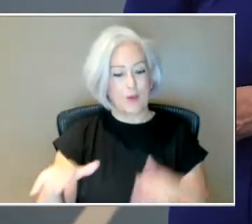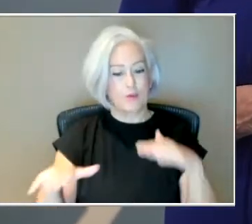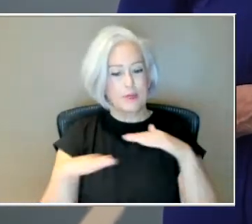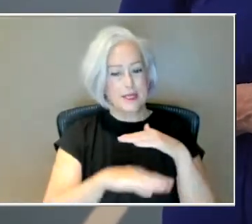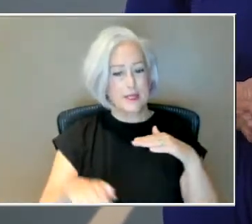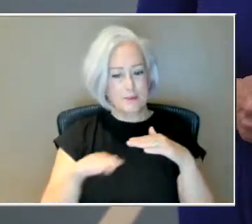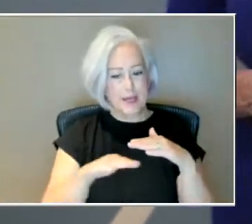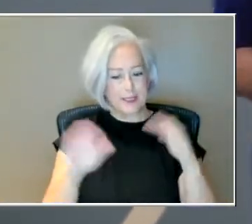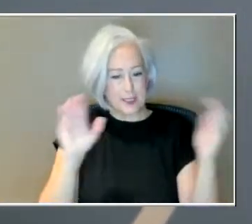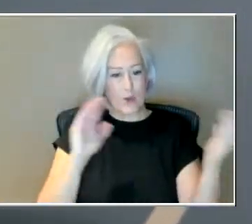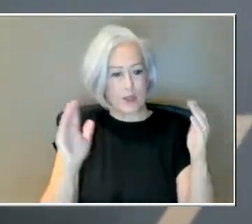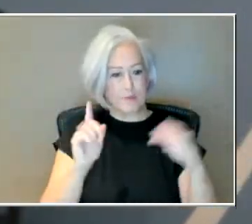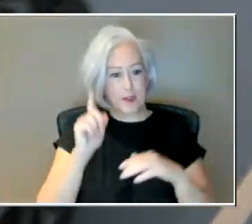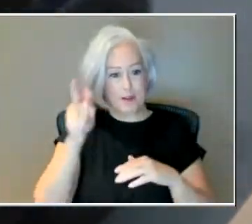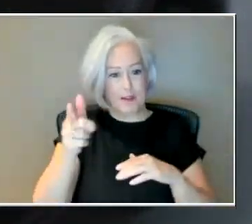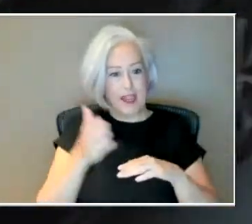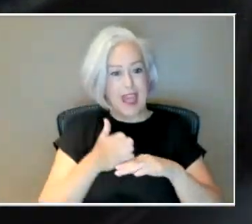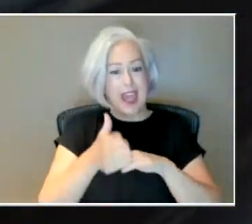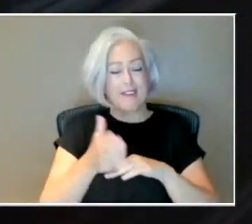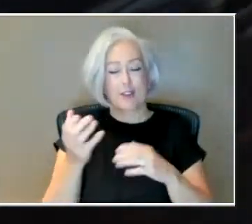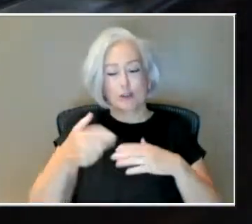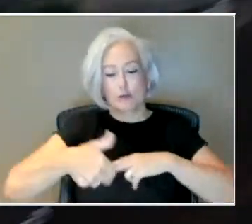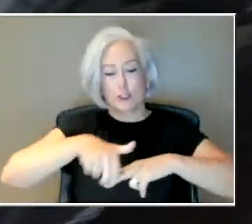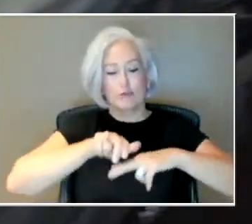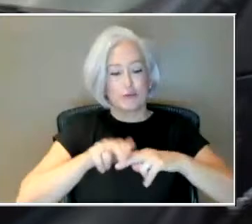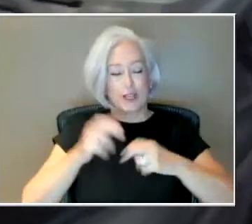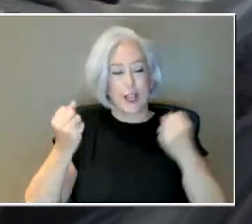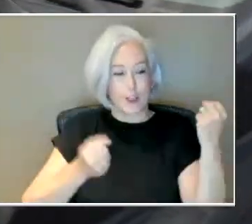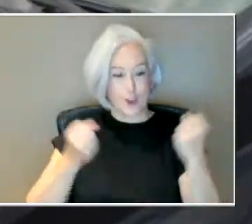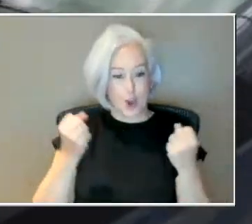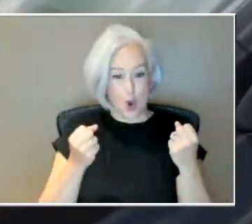out of the car. Okay, let's get in the car and see how fast this gets hot.